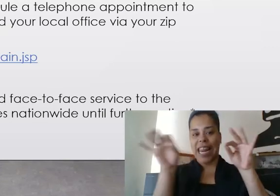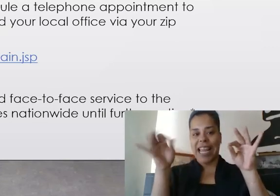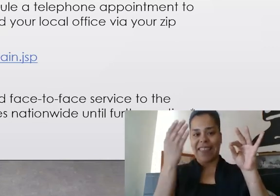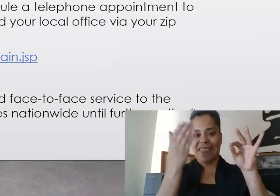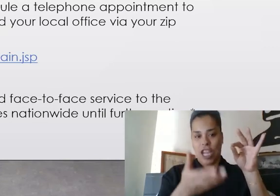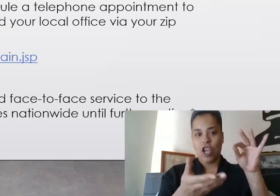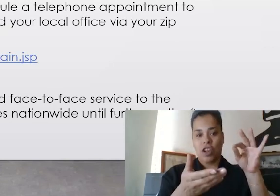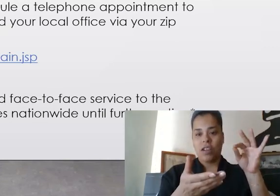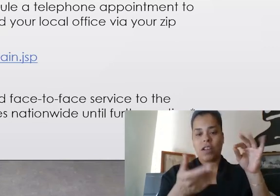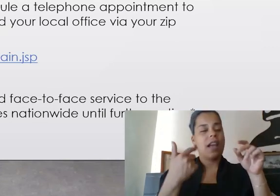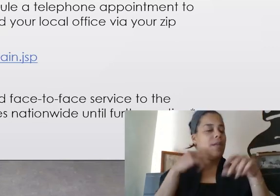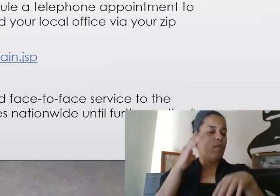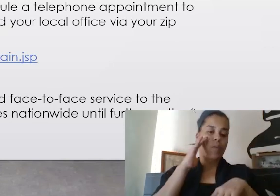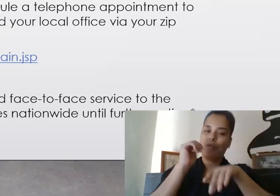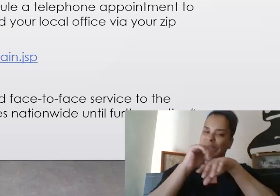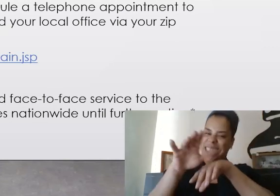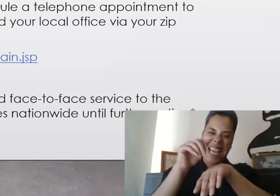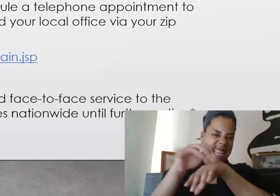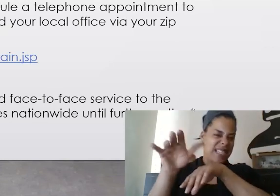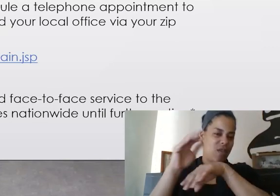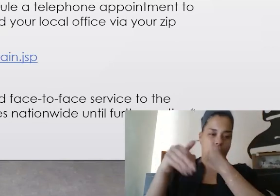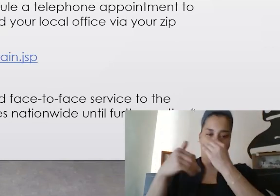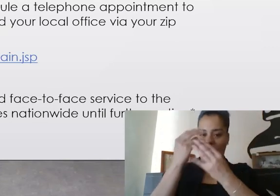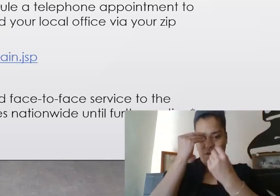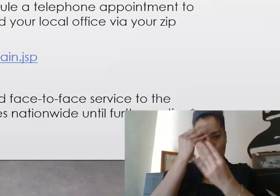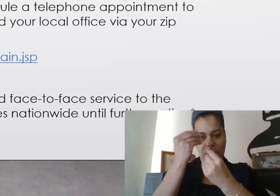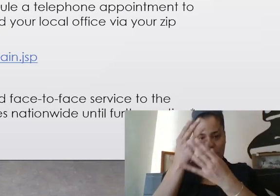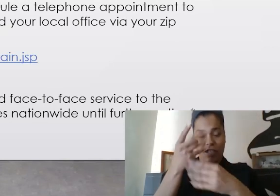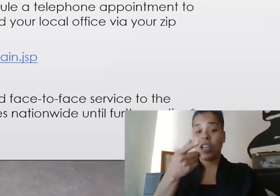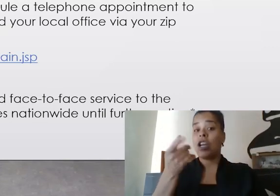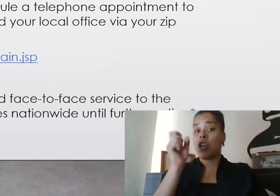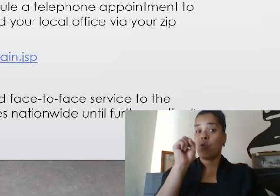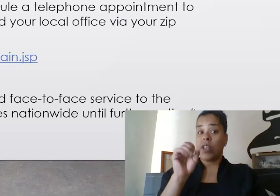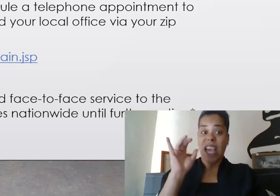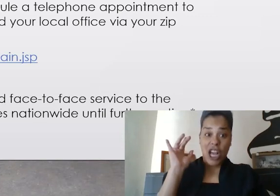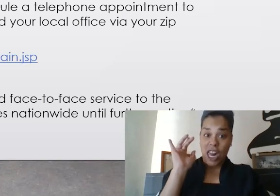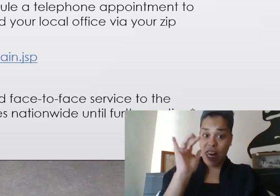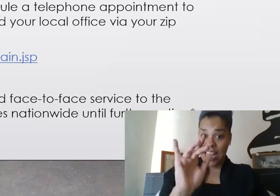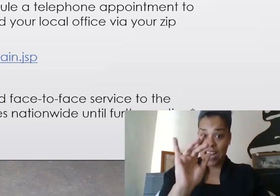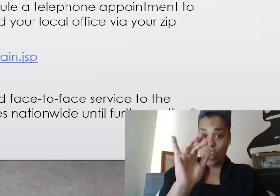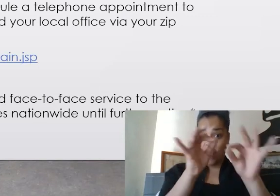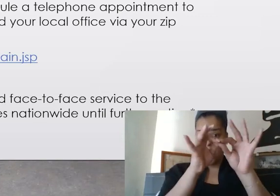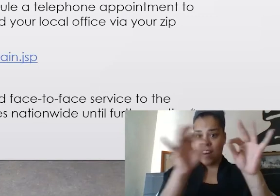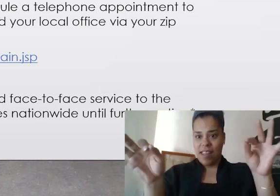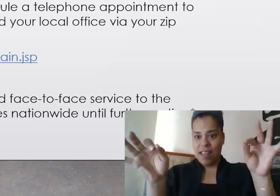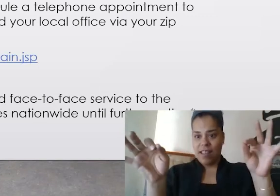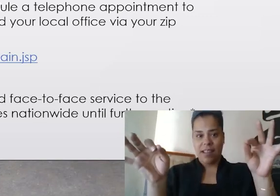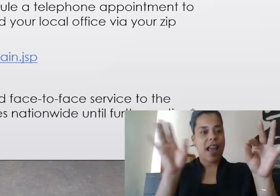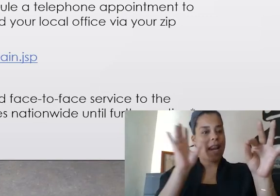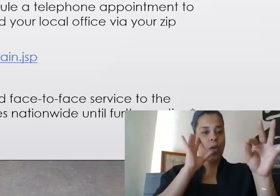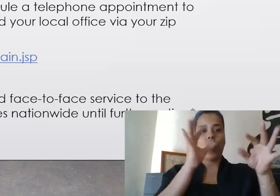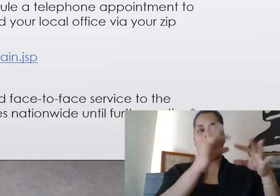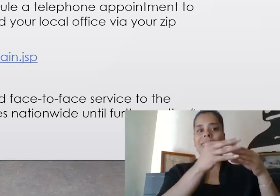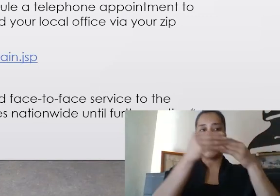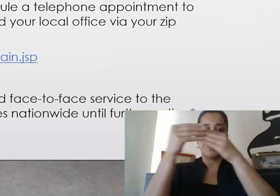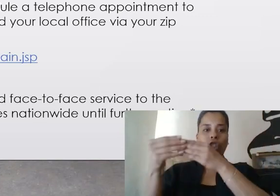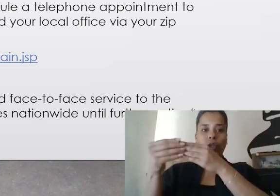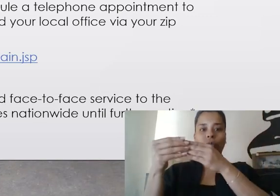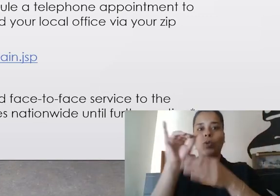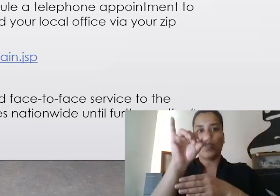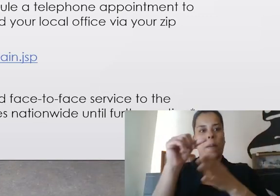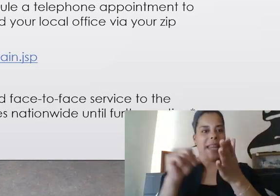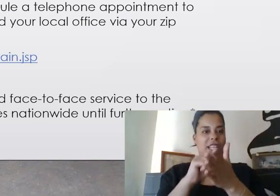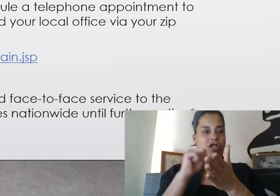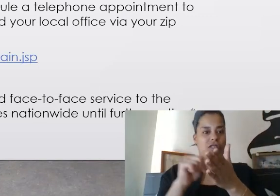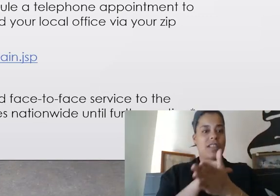me, we'll send all those resources to you. You can click on that link and it sends you directly to this page, and you type in your